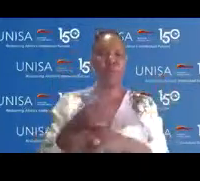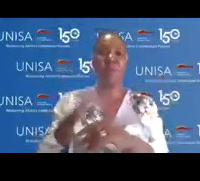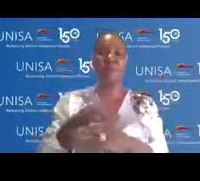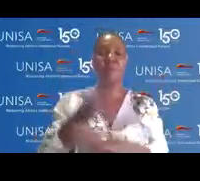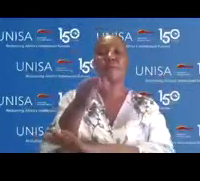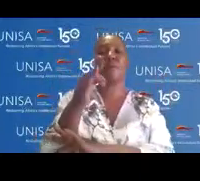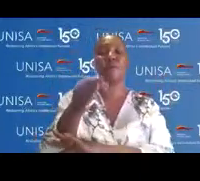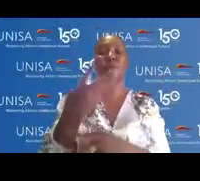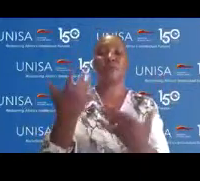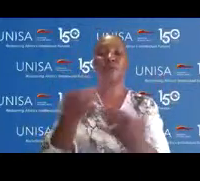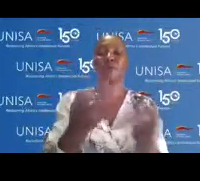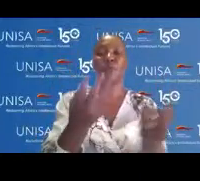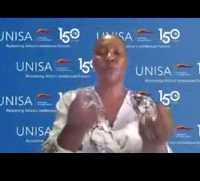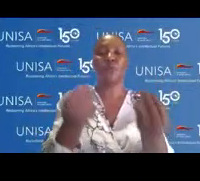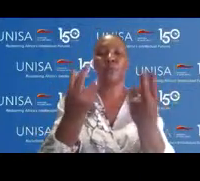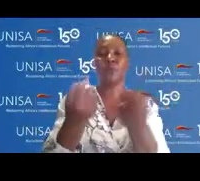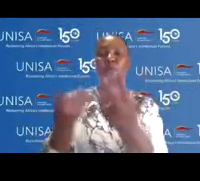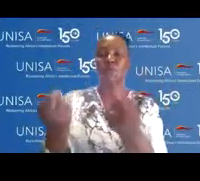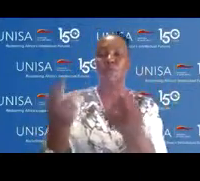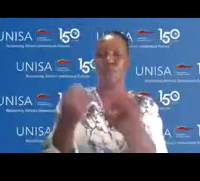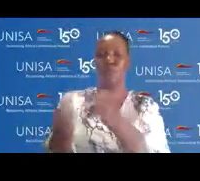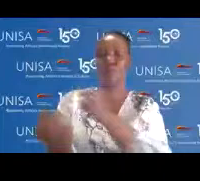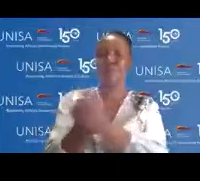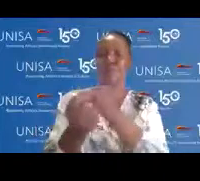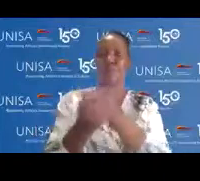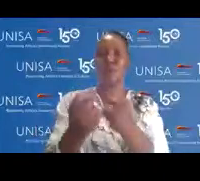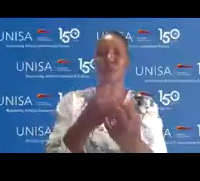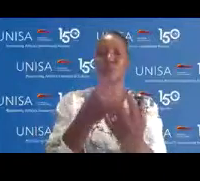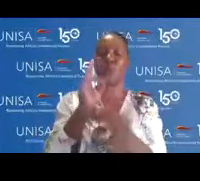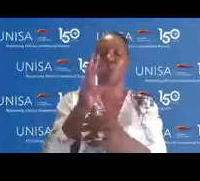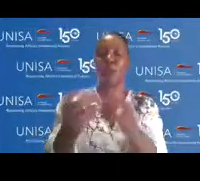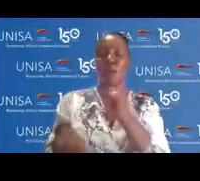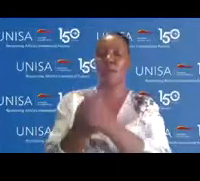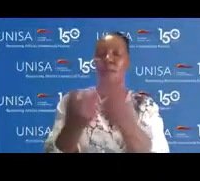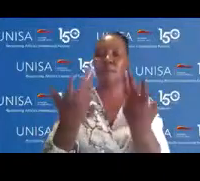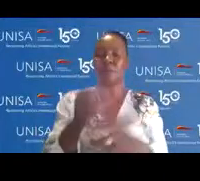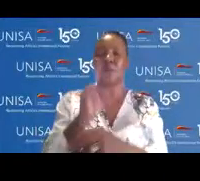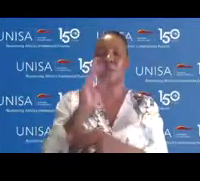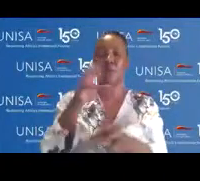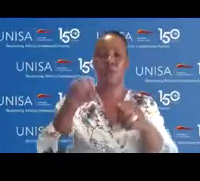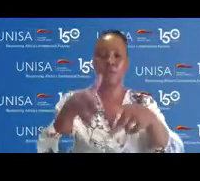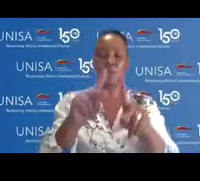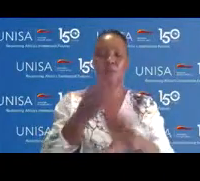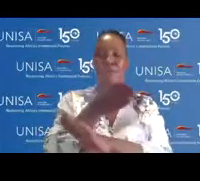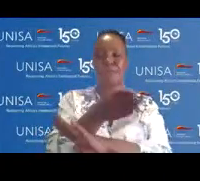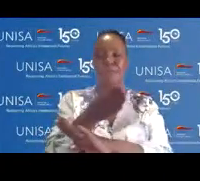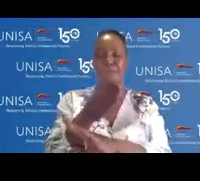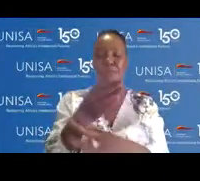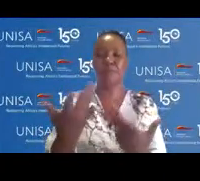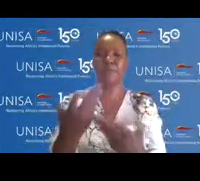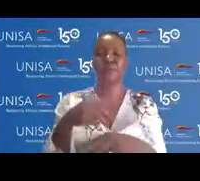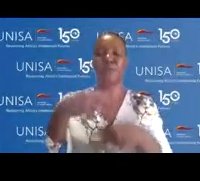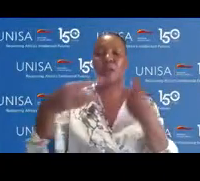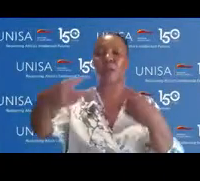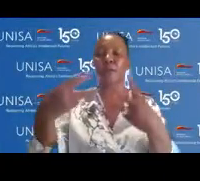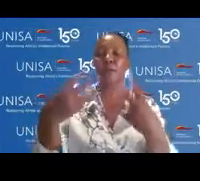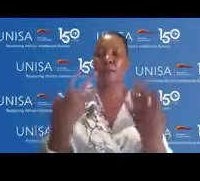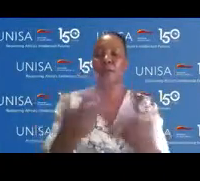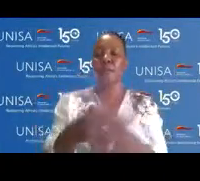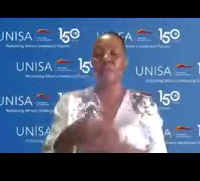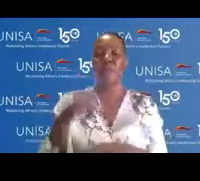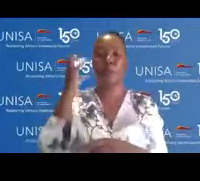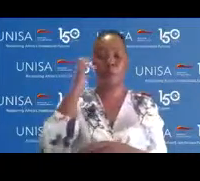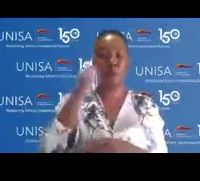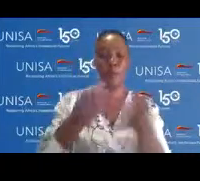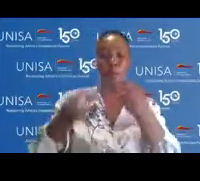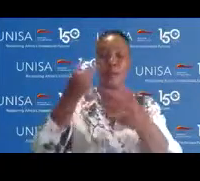new series that we run or opportunities that's available. Currently, we're working with the mobile learning masterclass, so